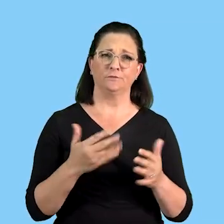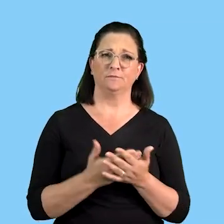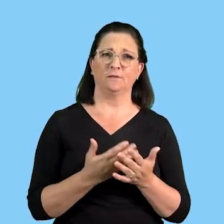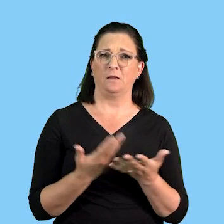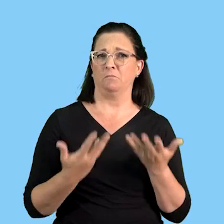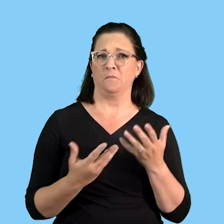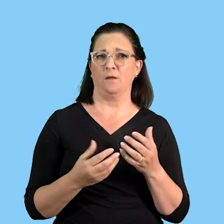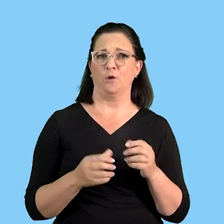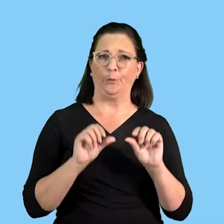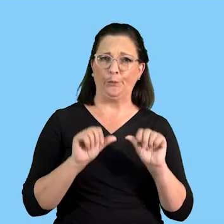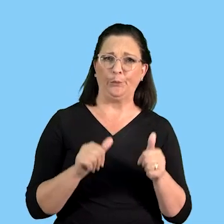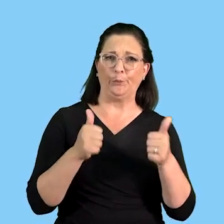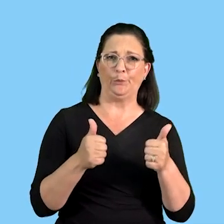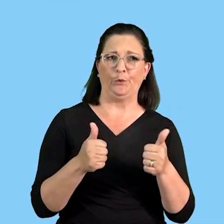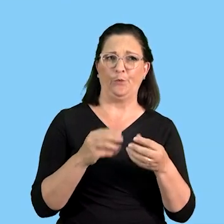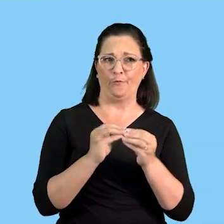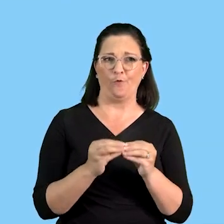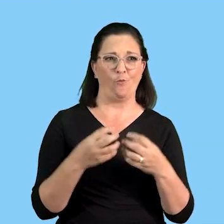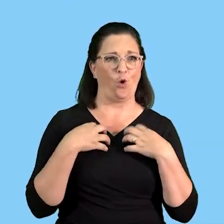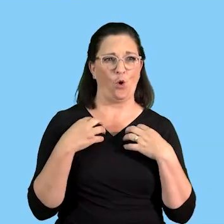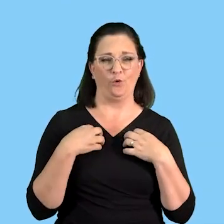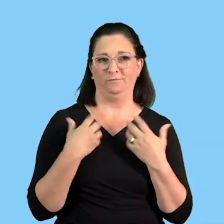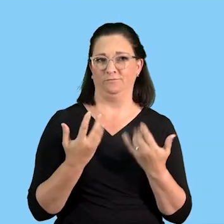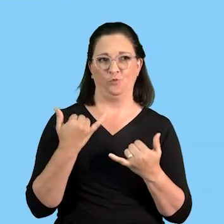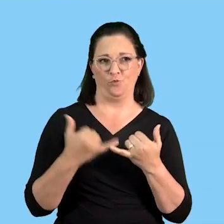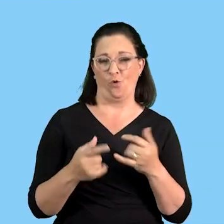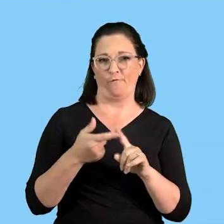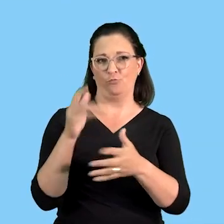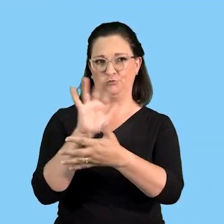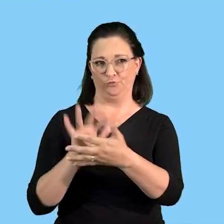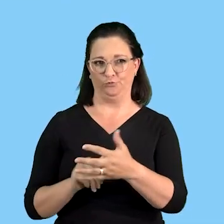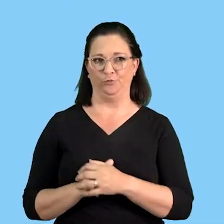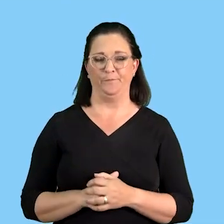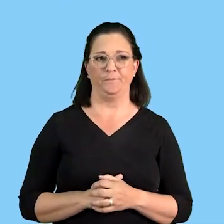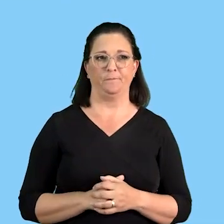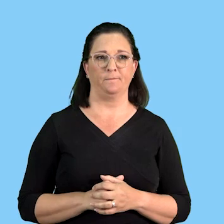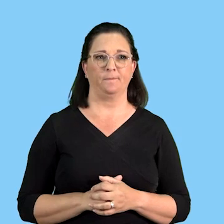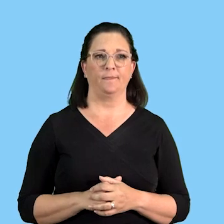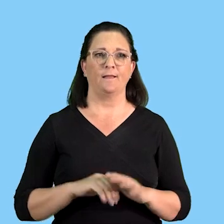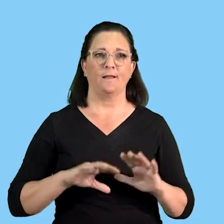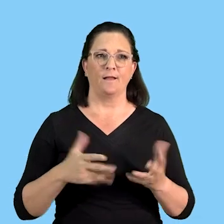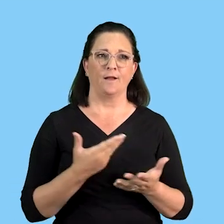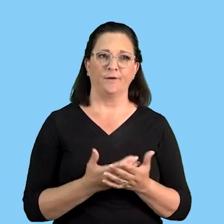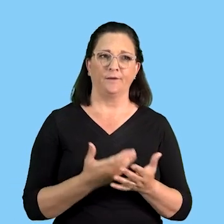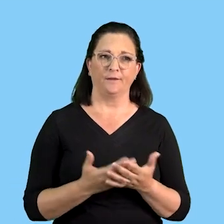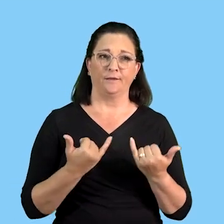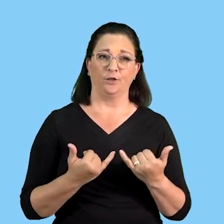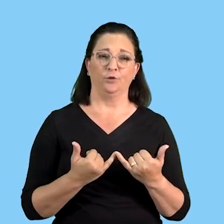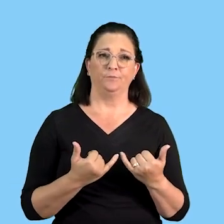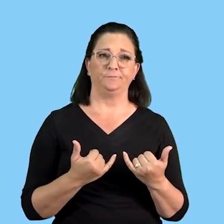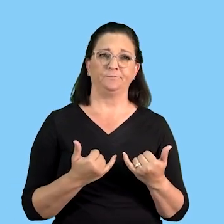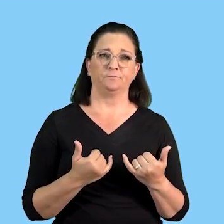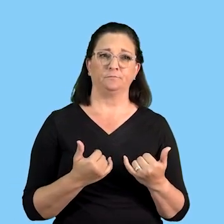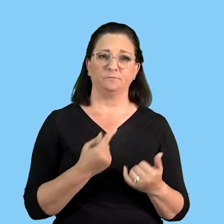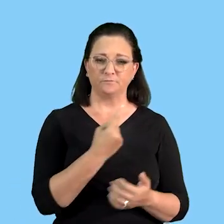ownership from a scenario that is a challenge, and learners provide unclear responses on how each criteria can contribute